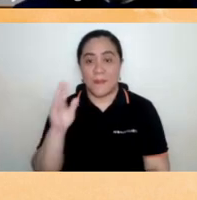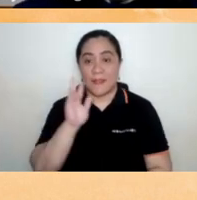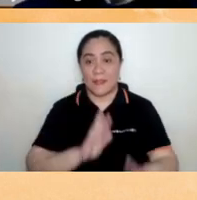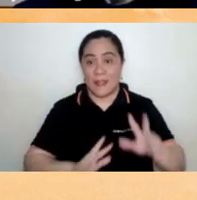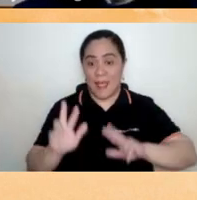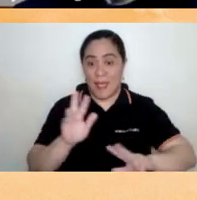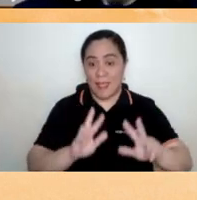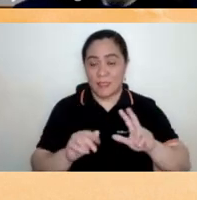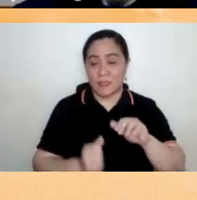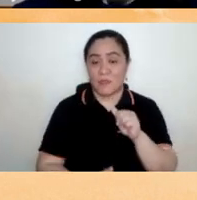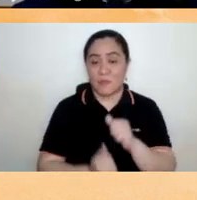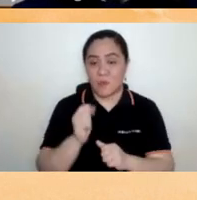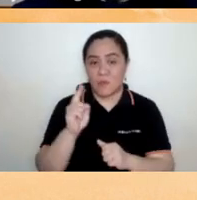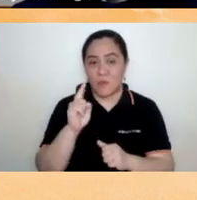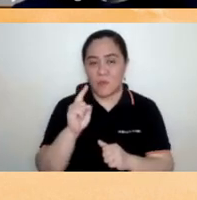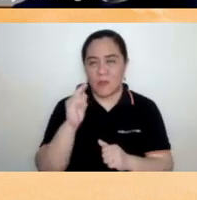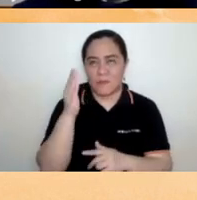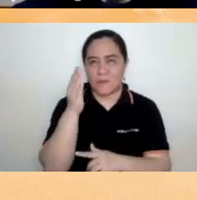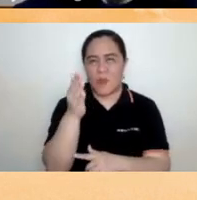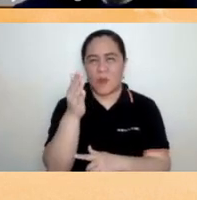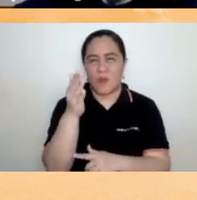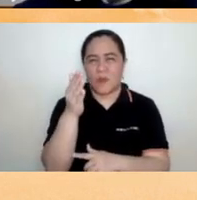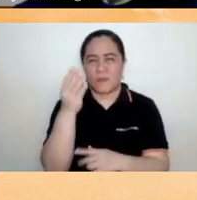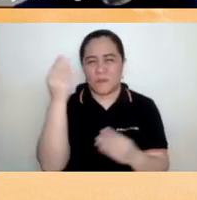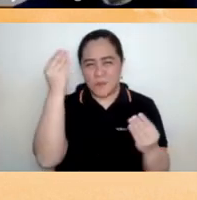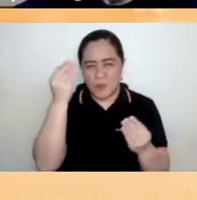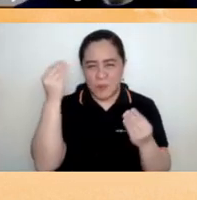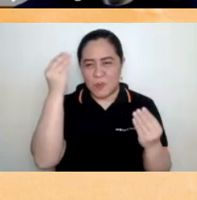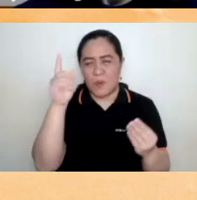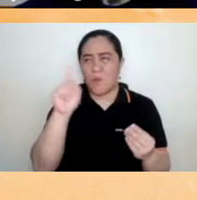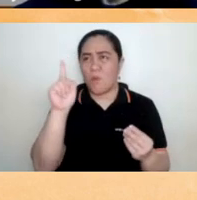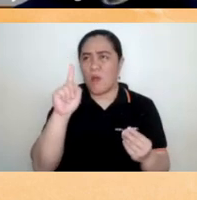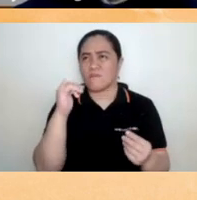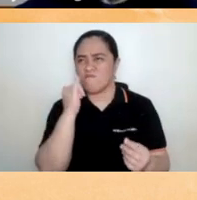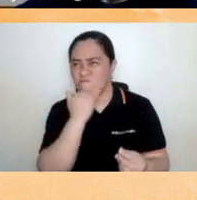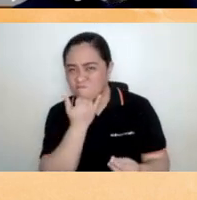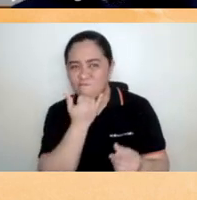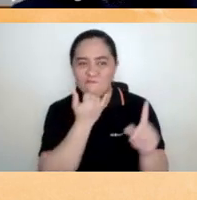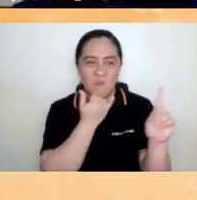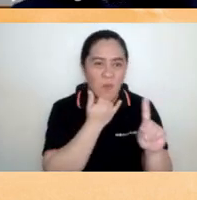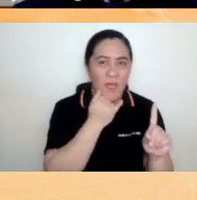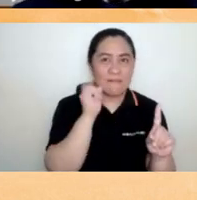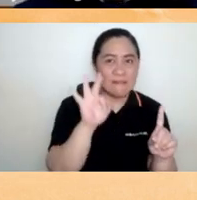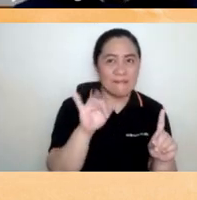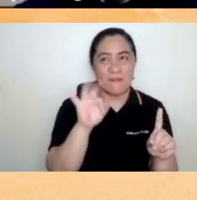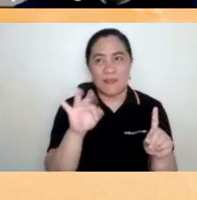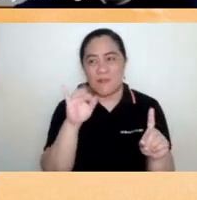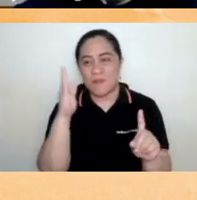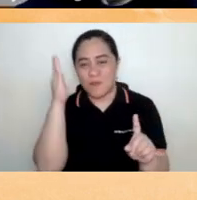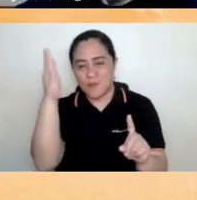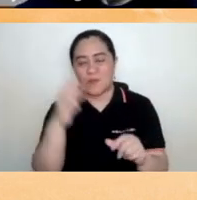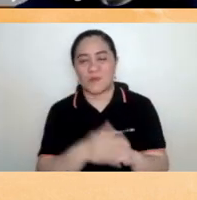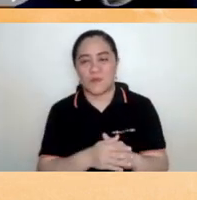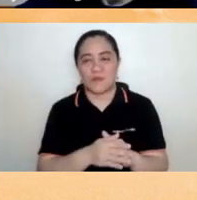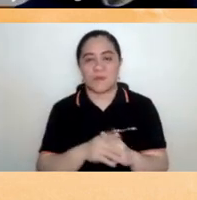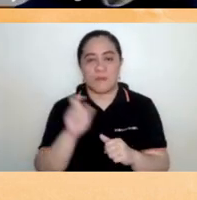activates forward thinking and worrying about what could go wrong in the future. Mindfulness is a skill